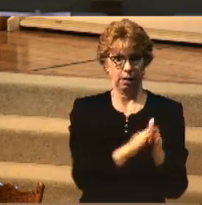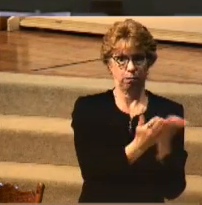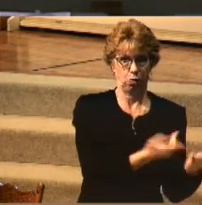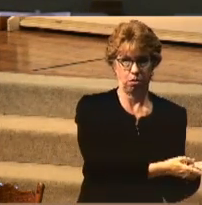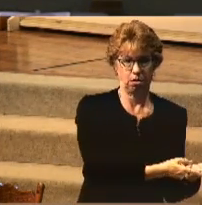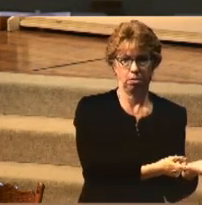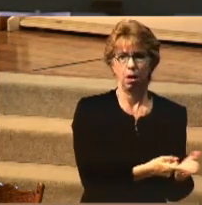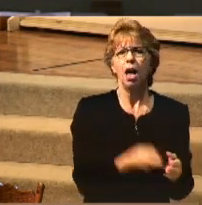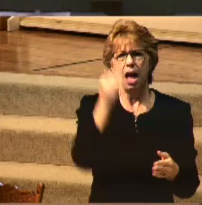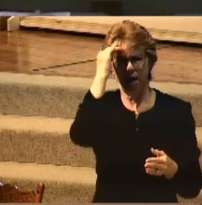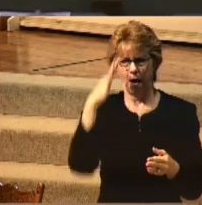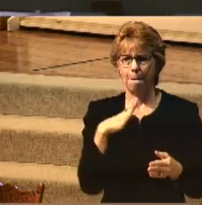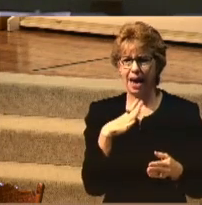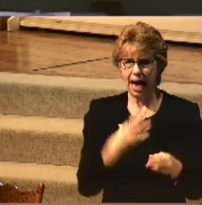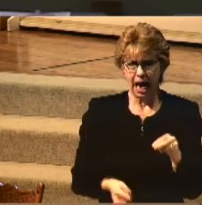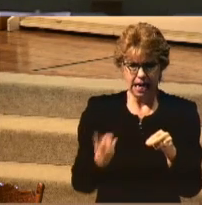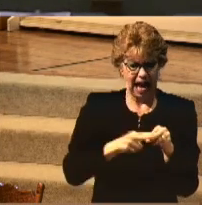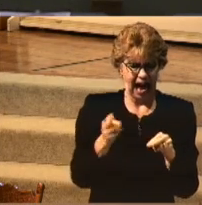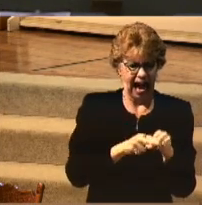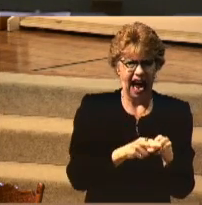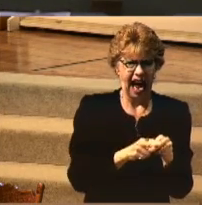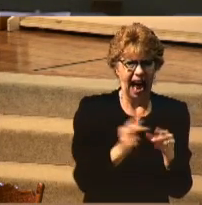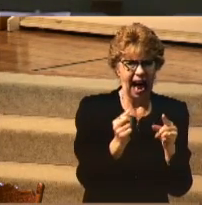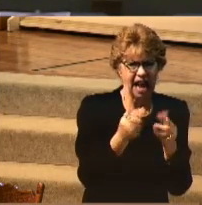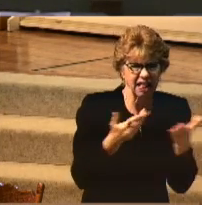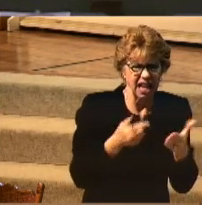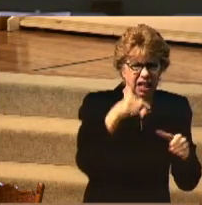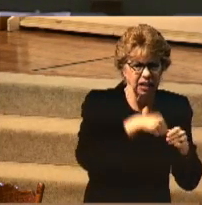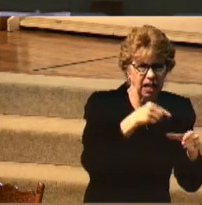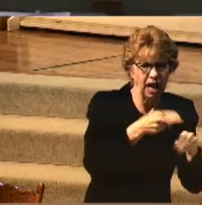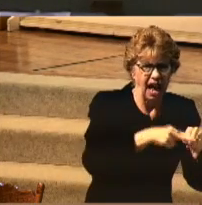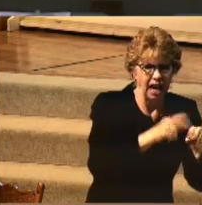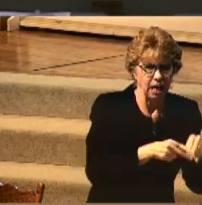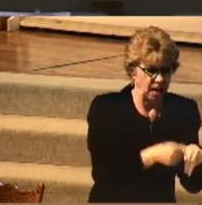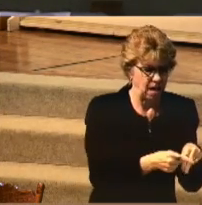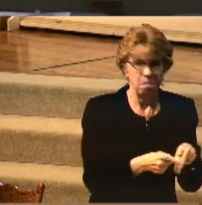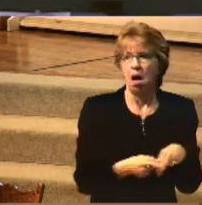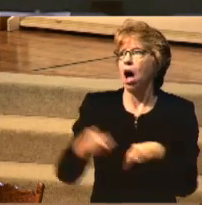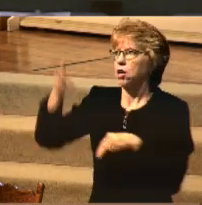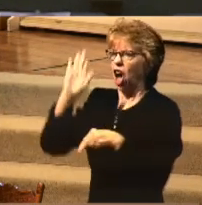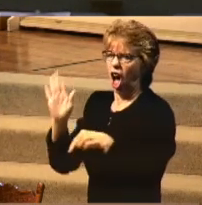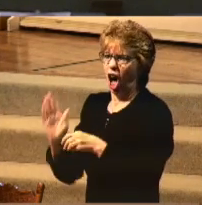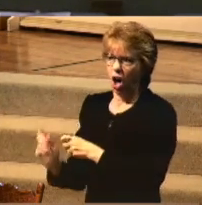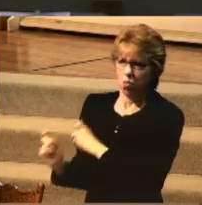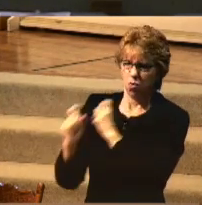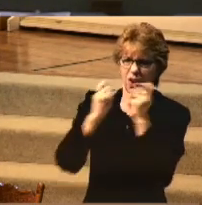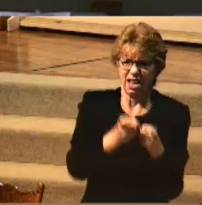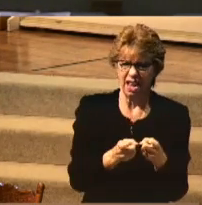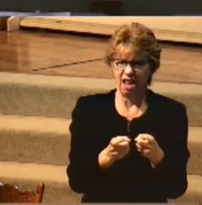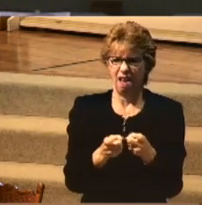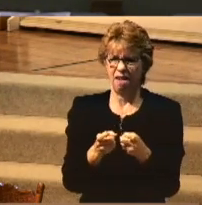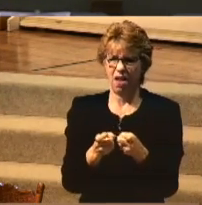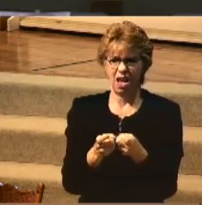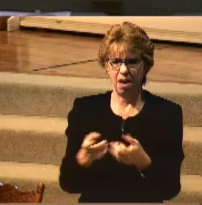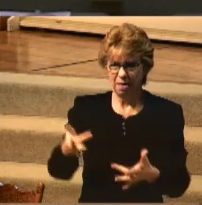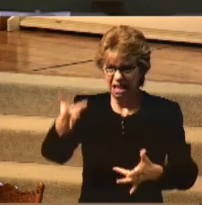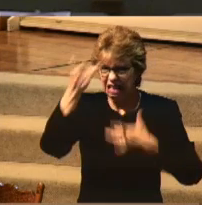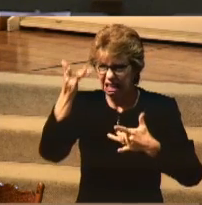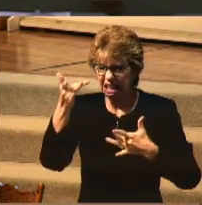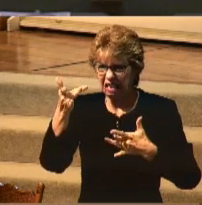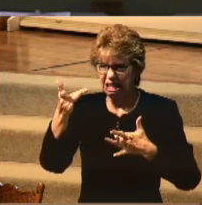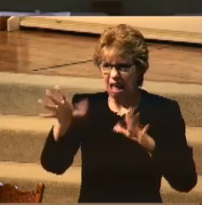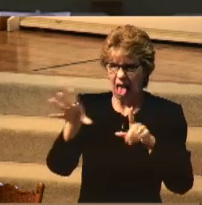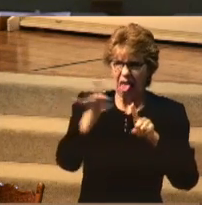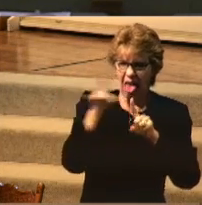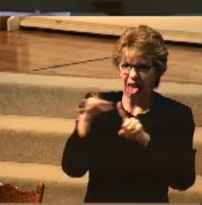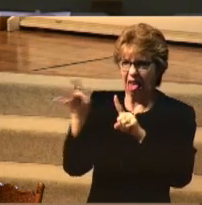If any man shall add unto these things, God shall add unto him the plagues that are written in this book. And if any man